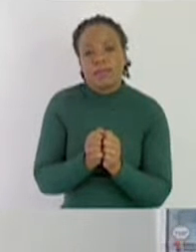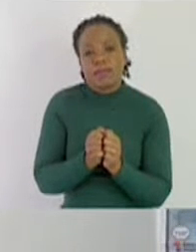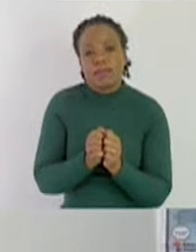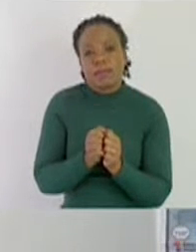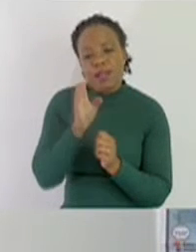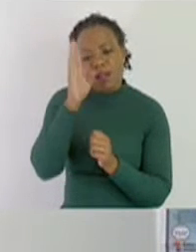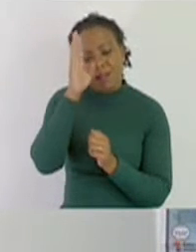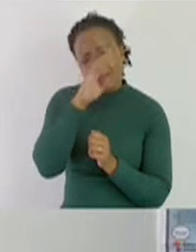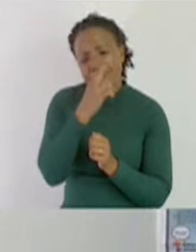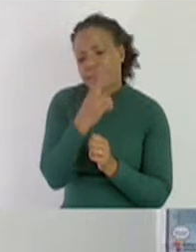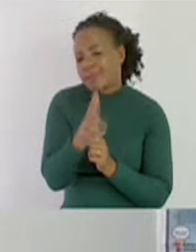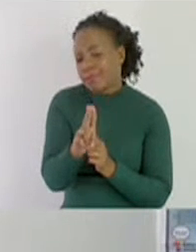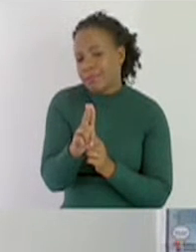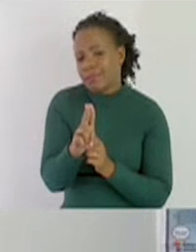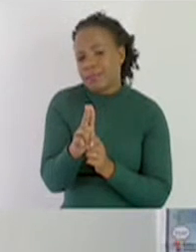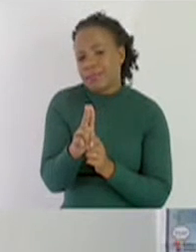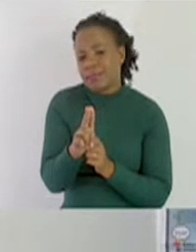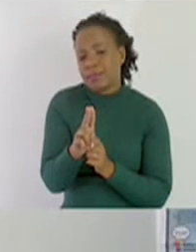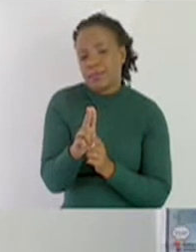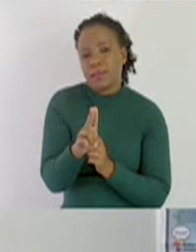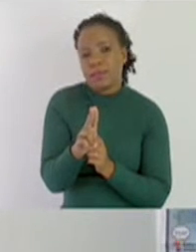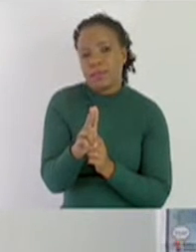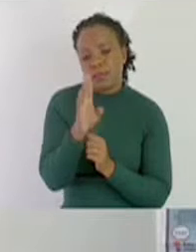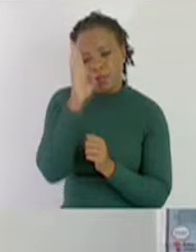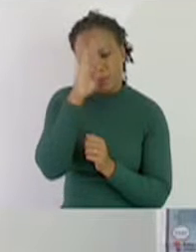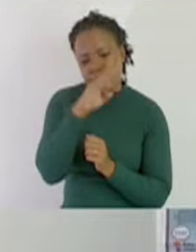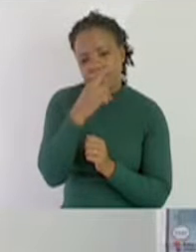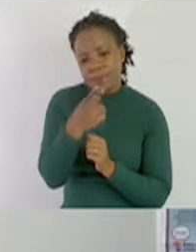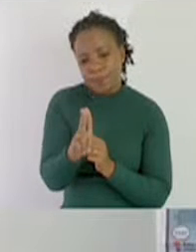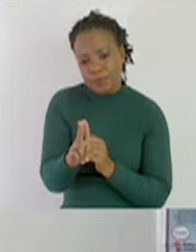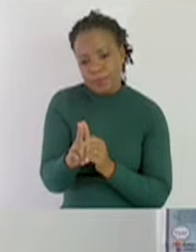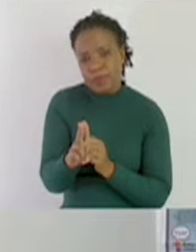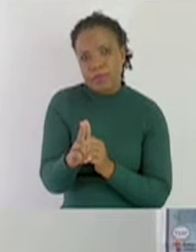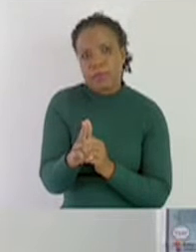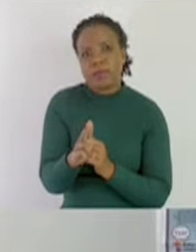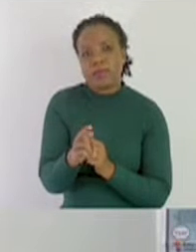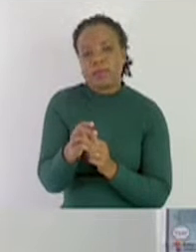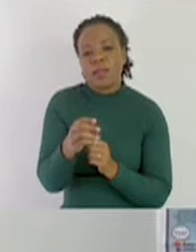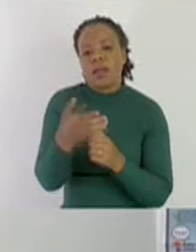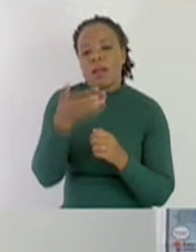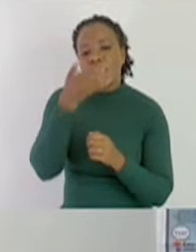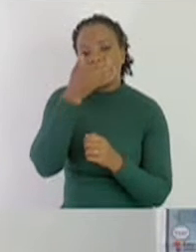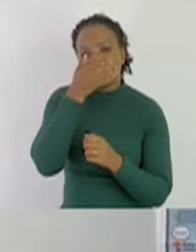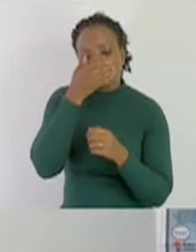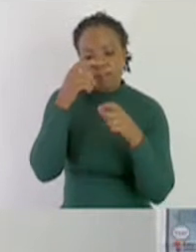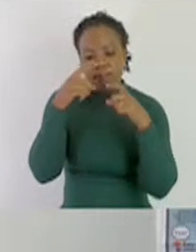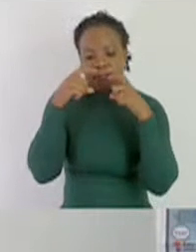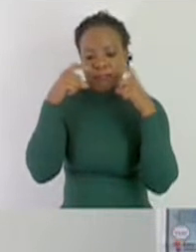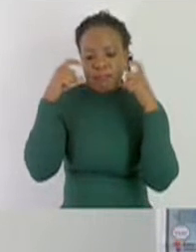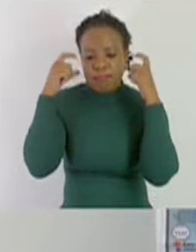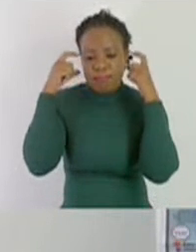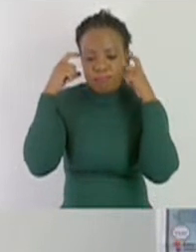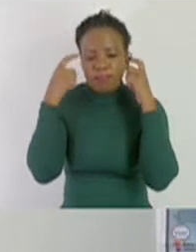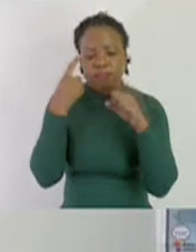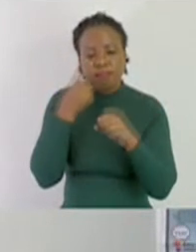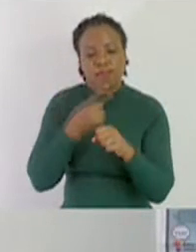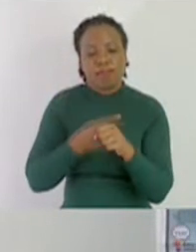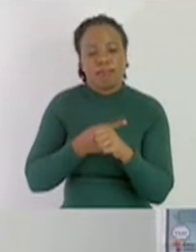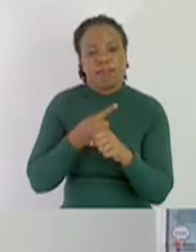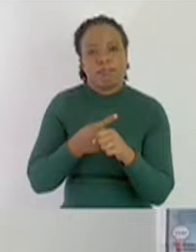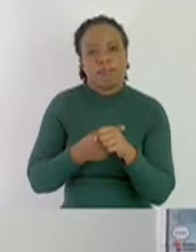let's not forget before I go, to keep our masks on and to